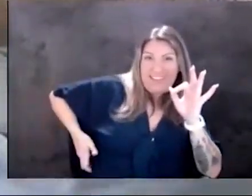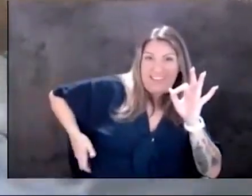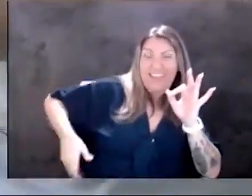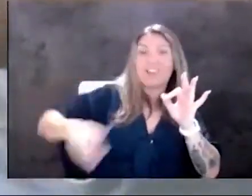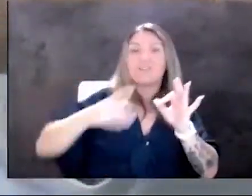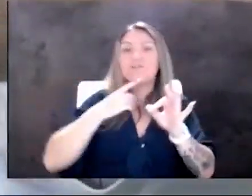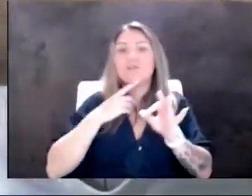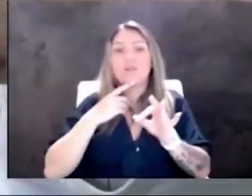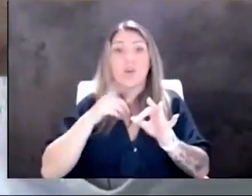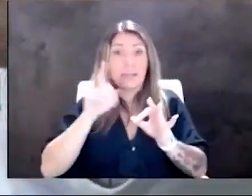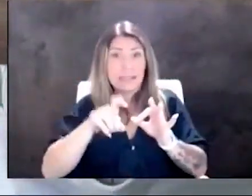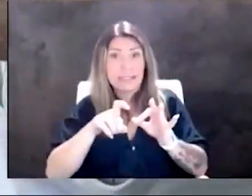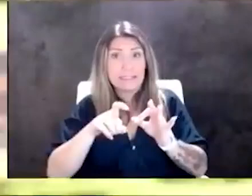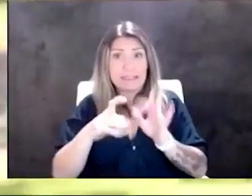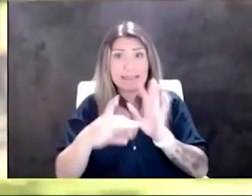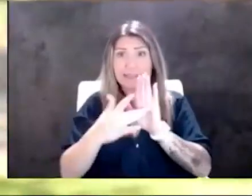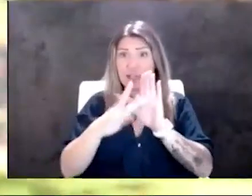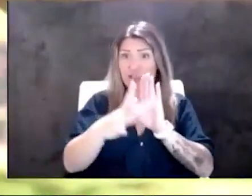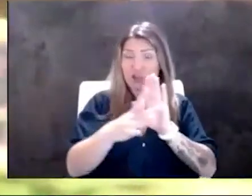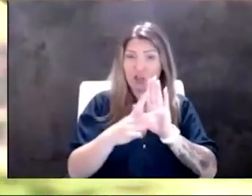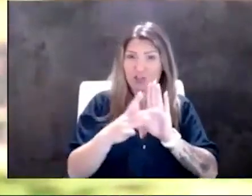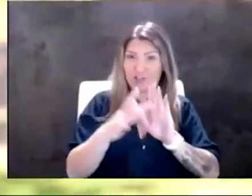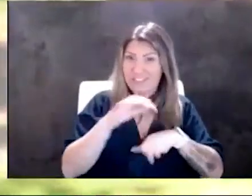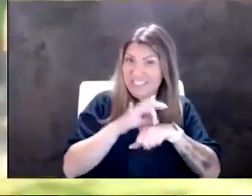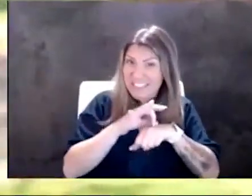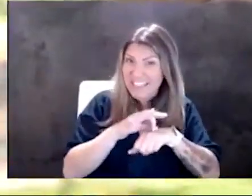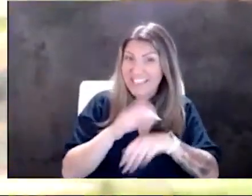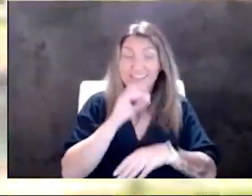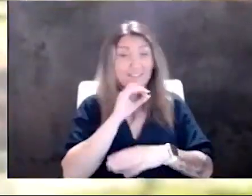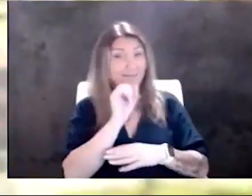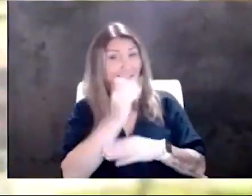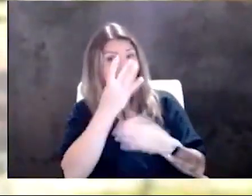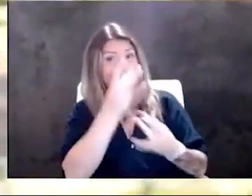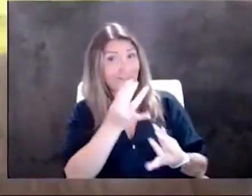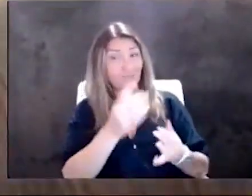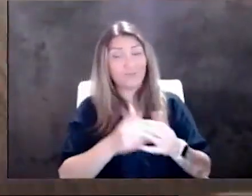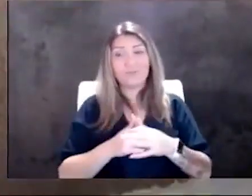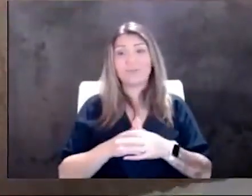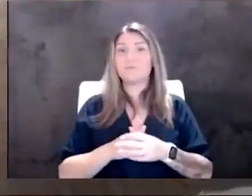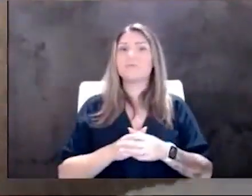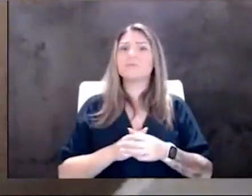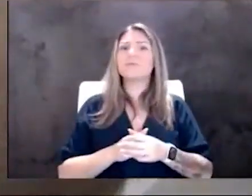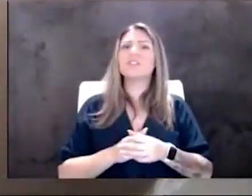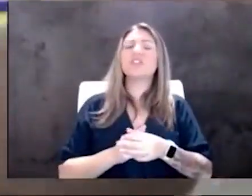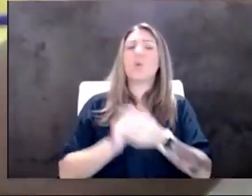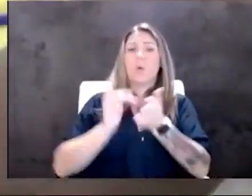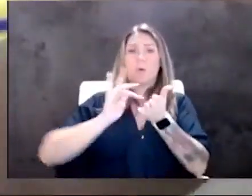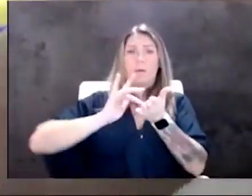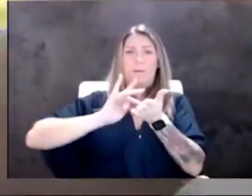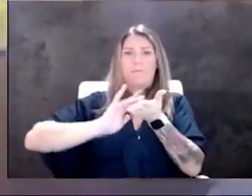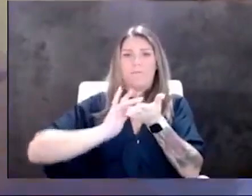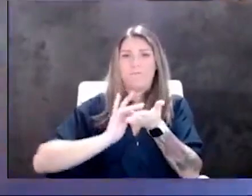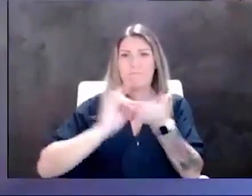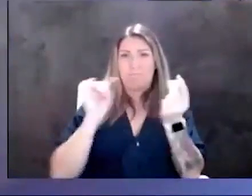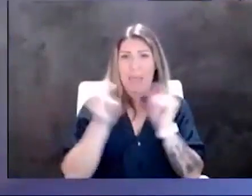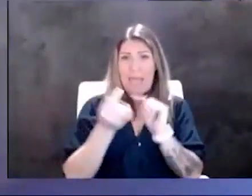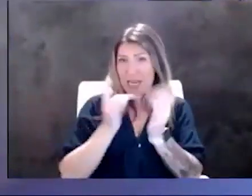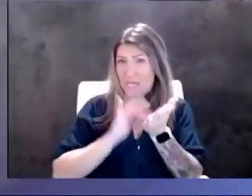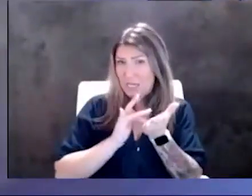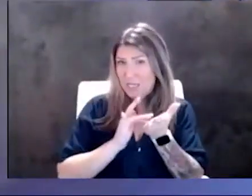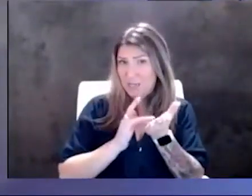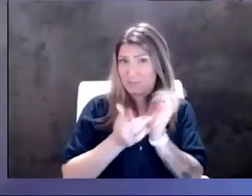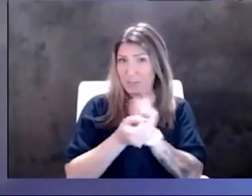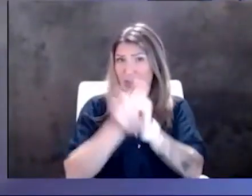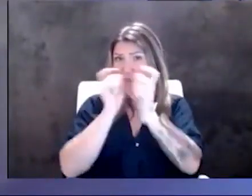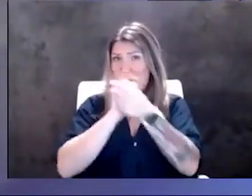your skin to do that? Oh, that's interesting. So has the opioid crisis changed your practice? I think, the opioid